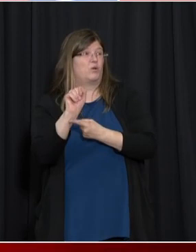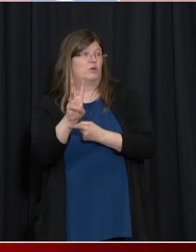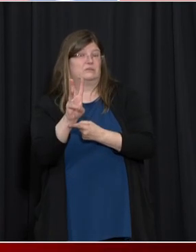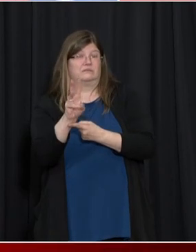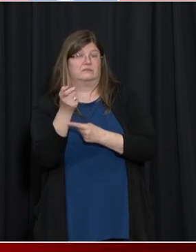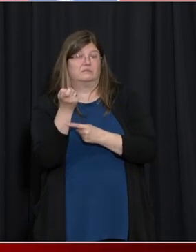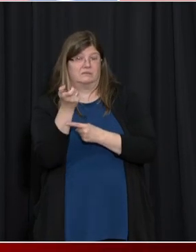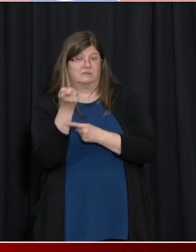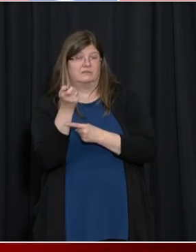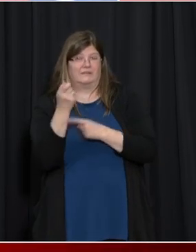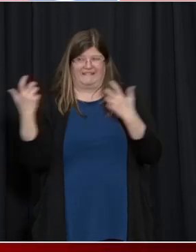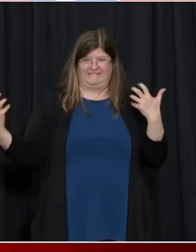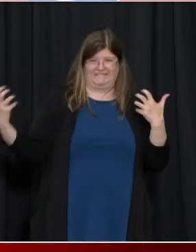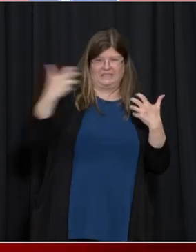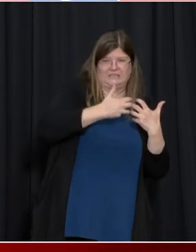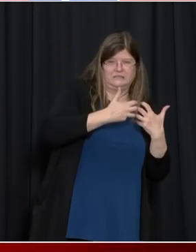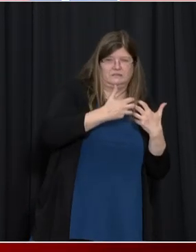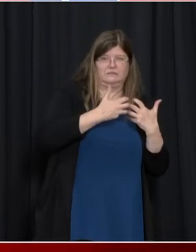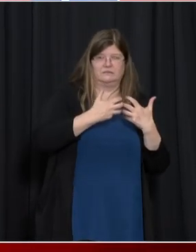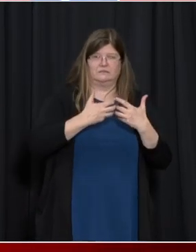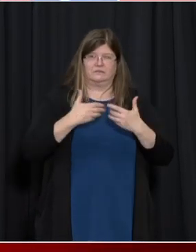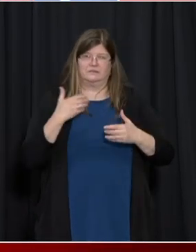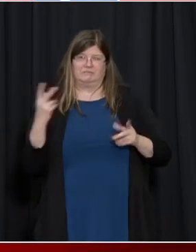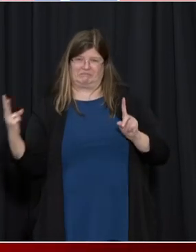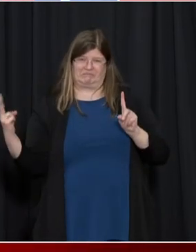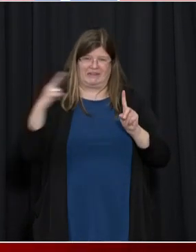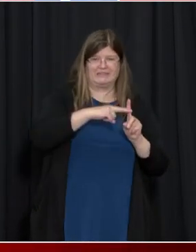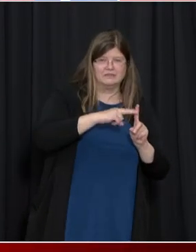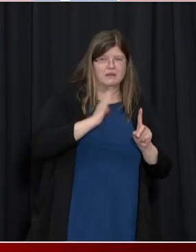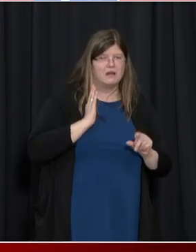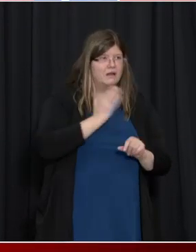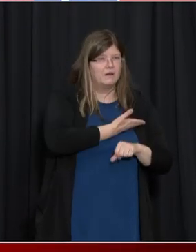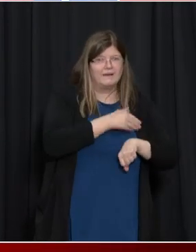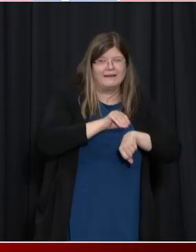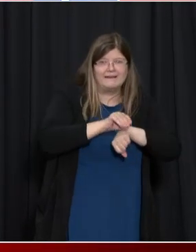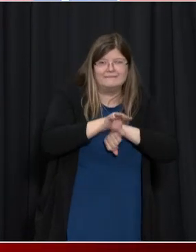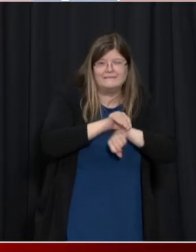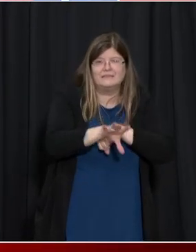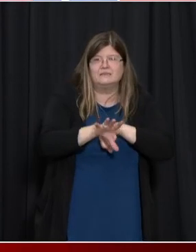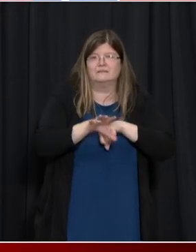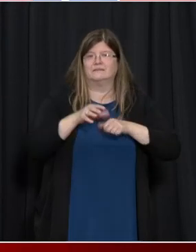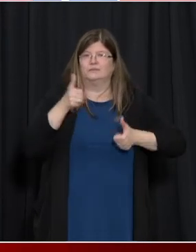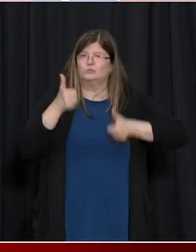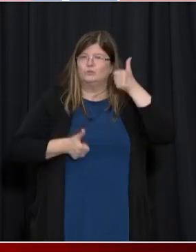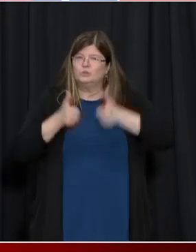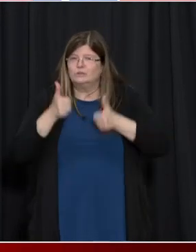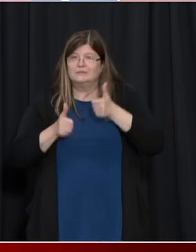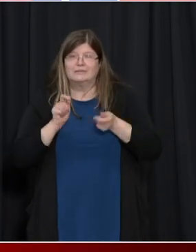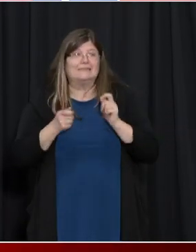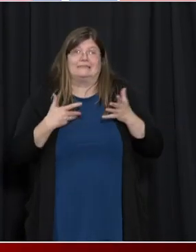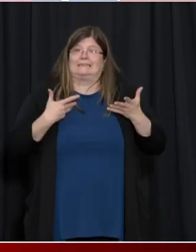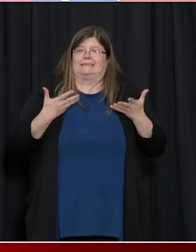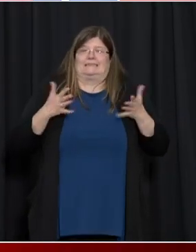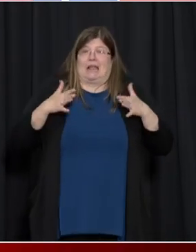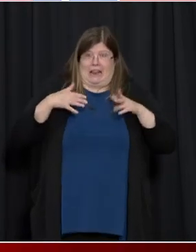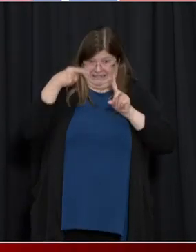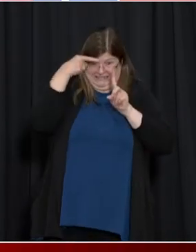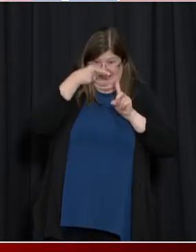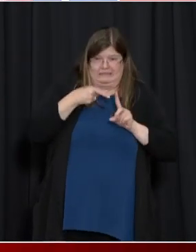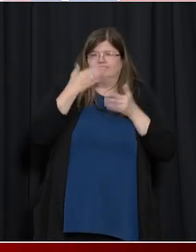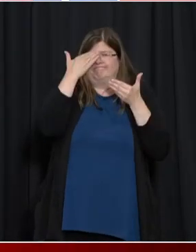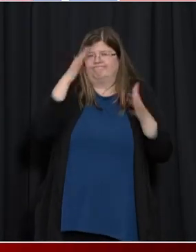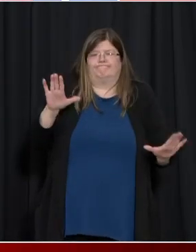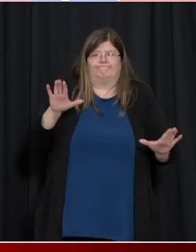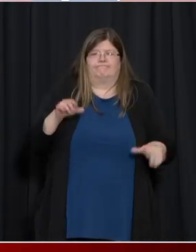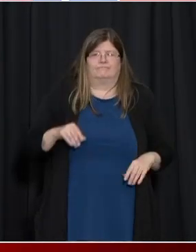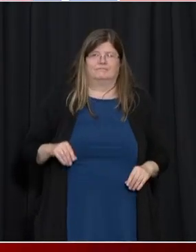the recommendations. I don't know off the top which ones require legislative support. The council, I don't want to speak for the